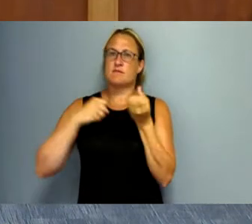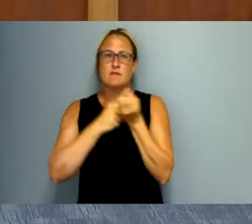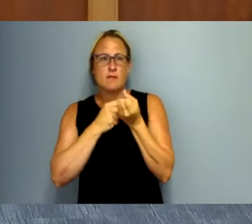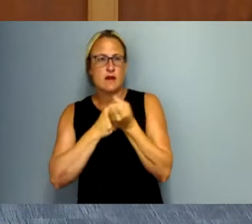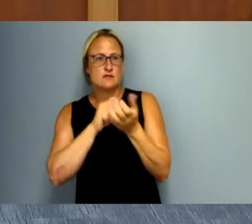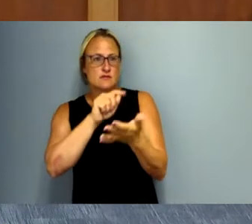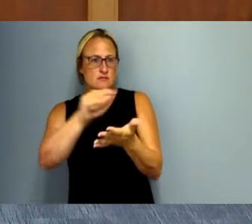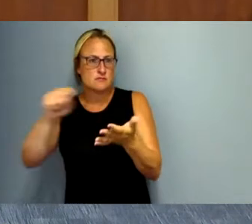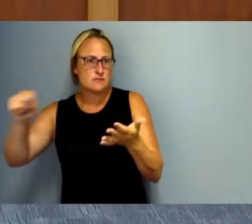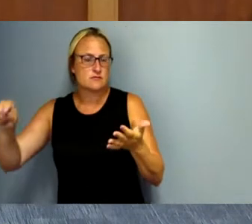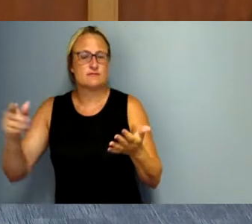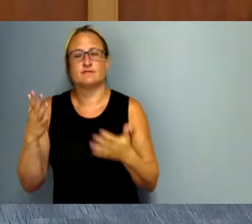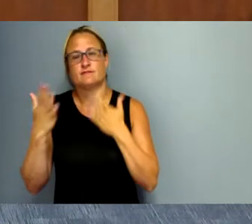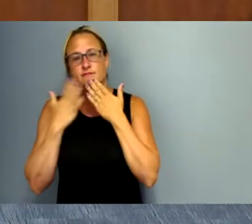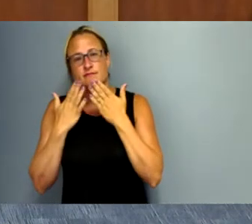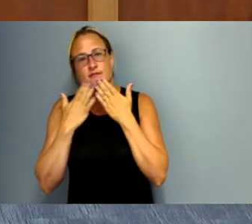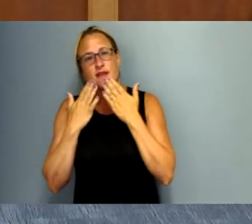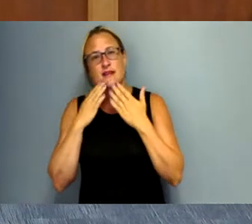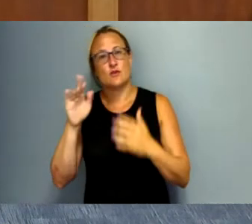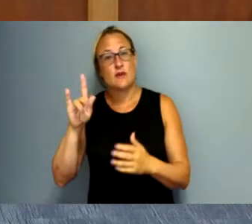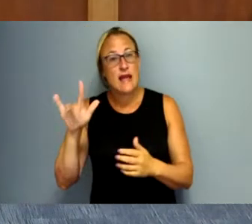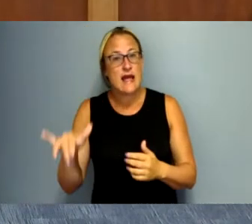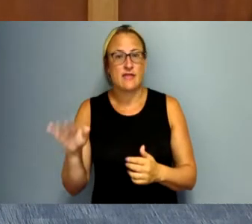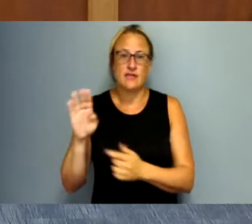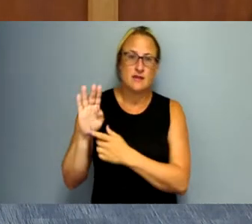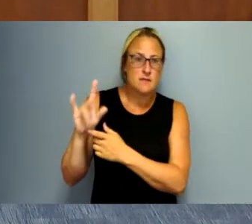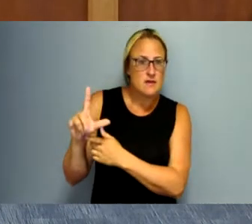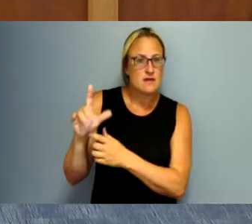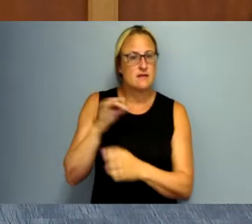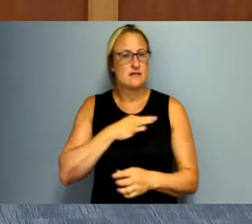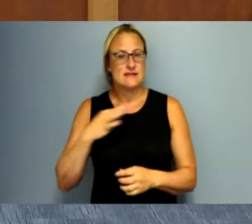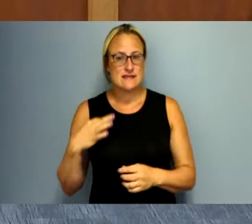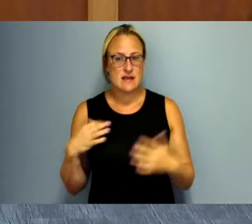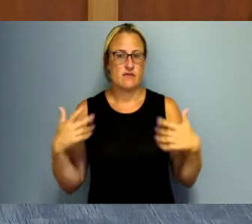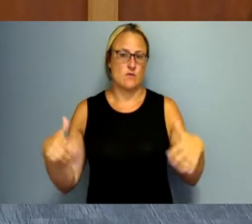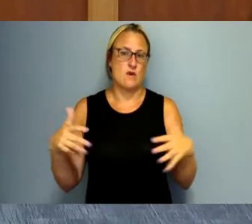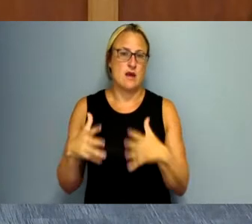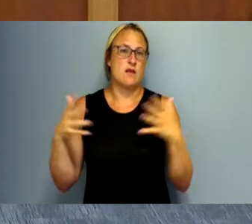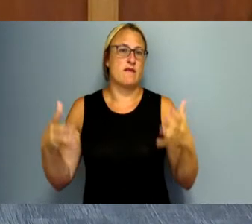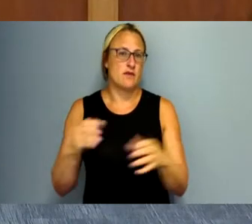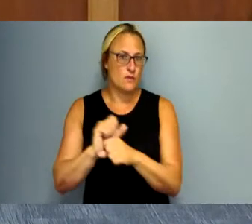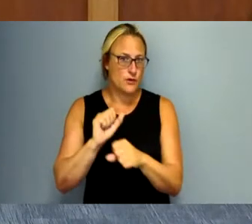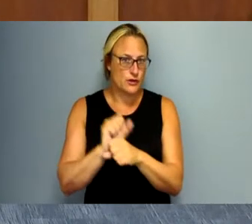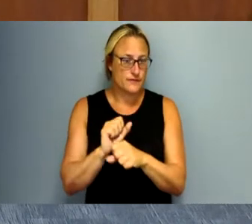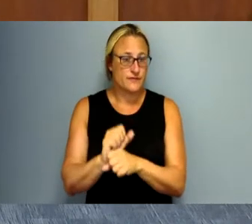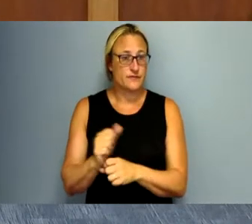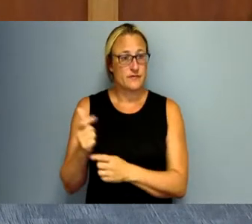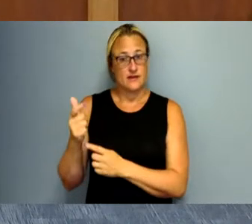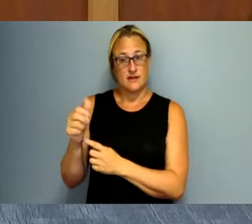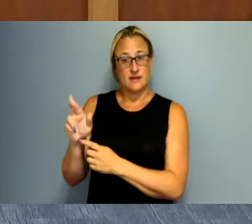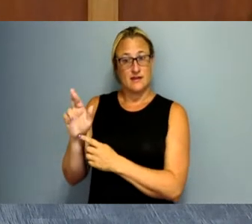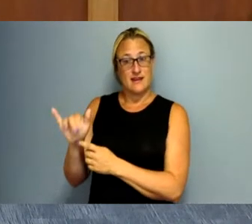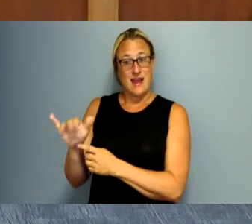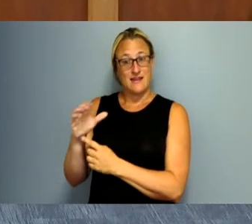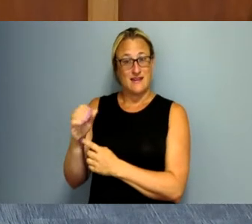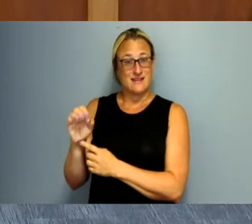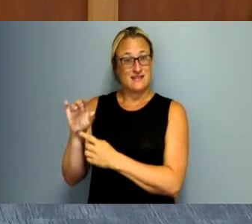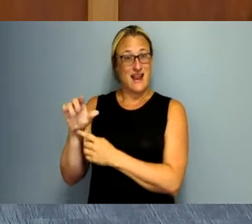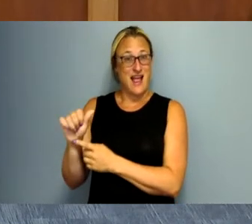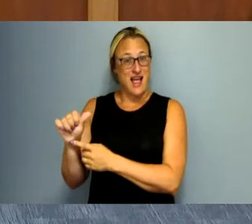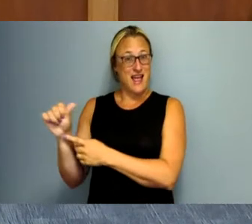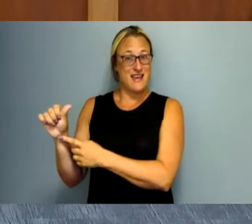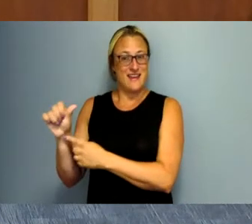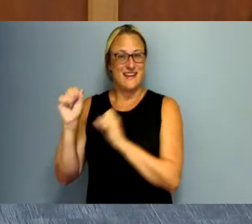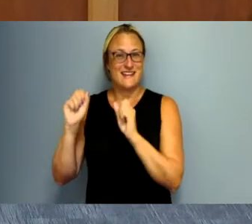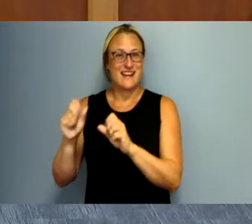you to Kathy and Bill and their staff. And now, Gary and Sanaya have something to aim at for like